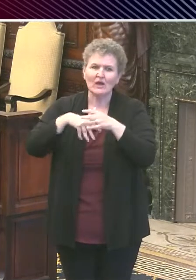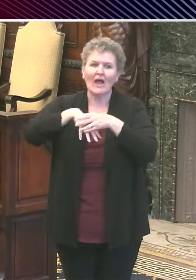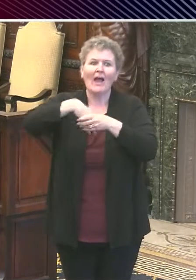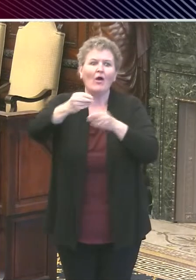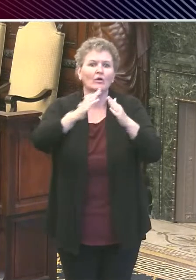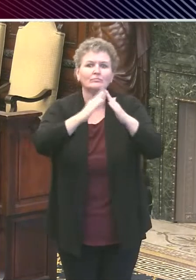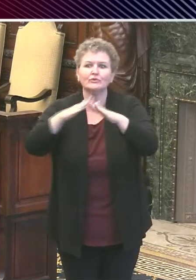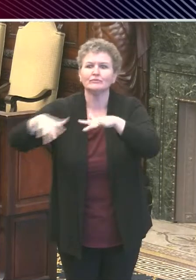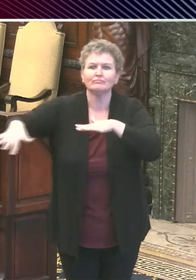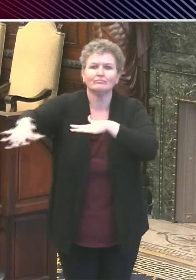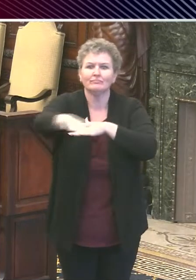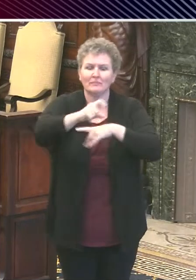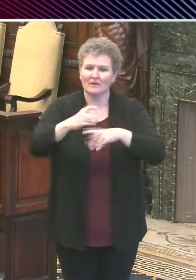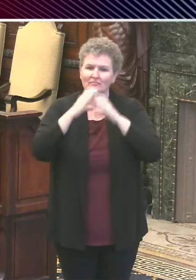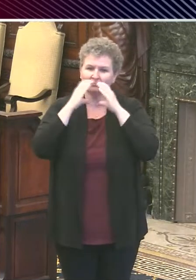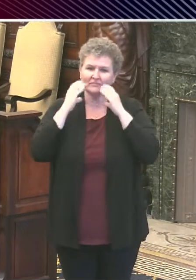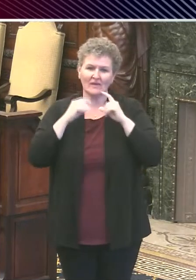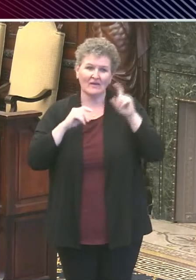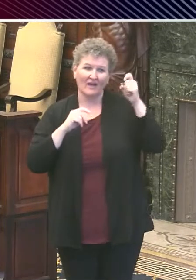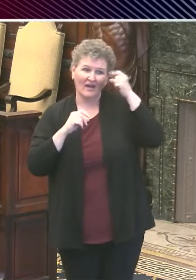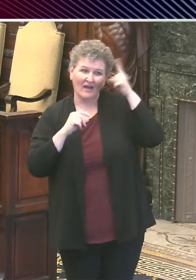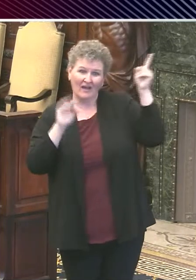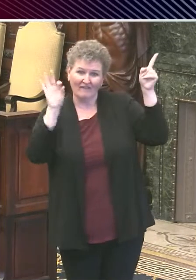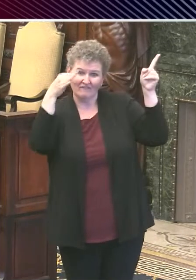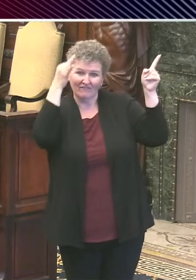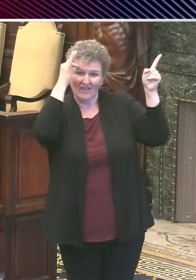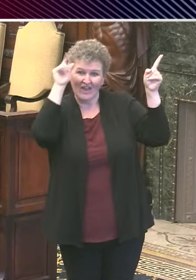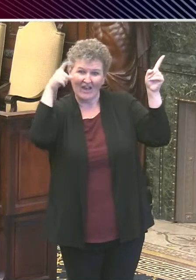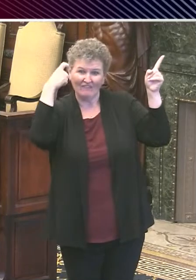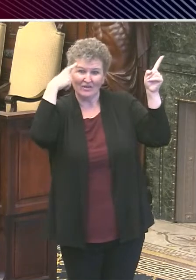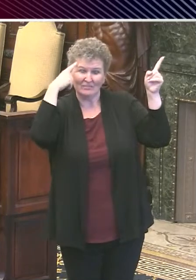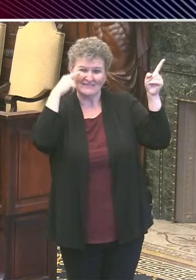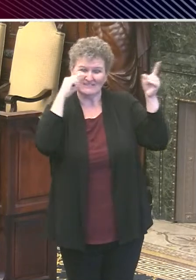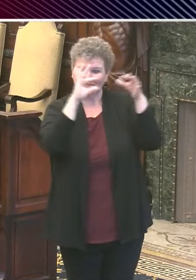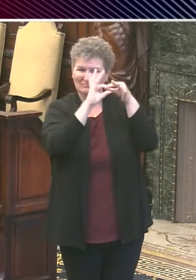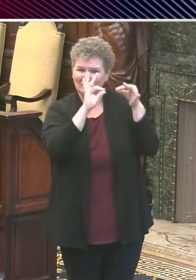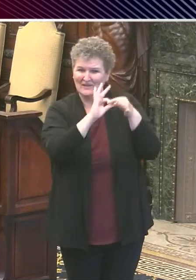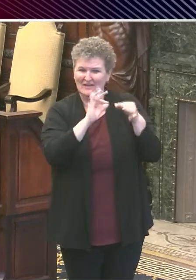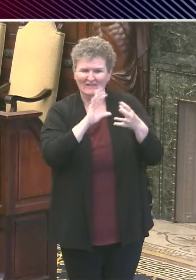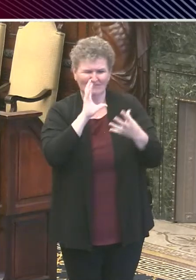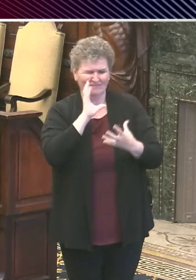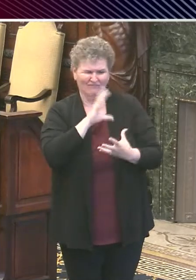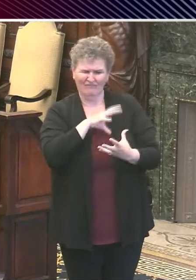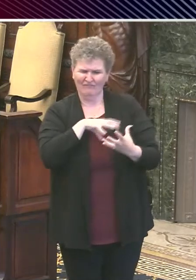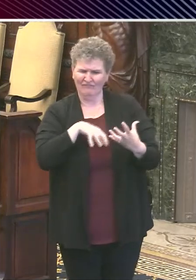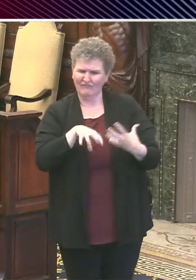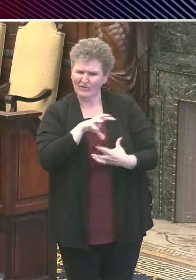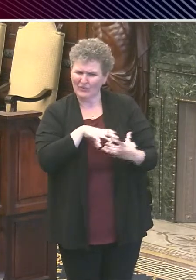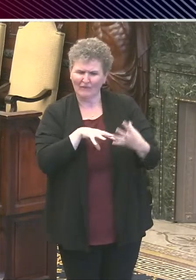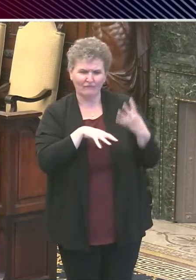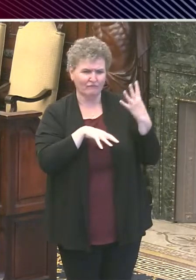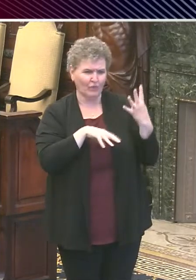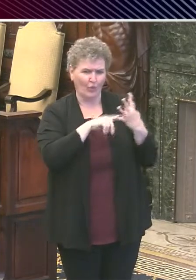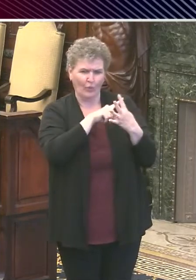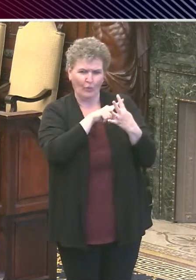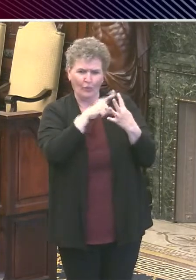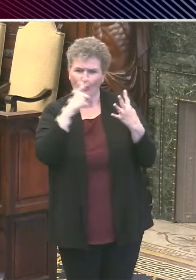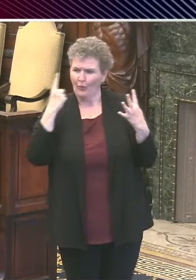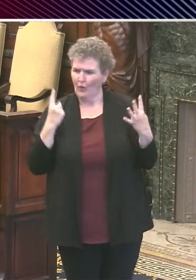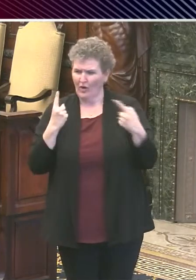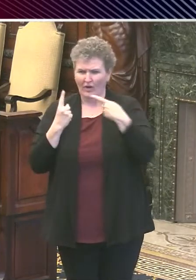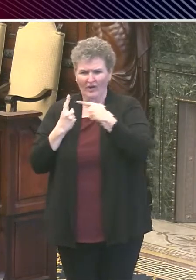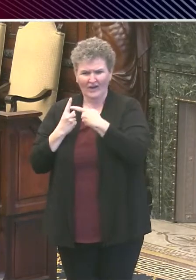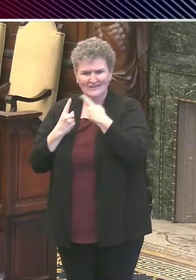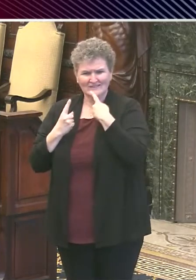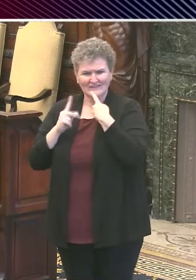mixed messaging at the federal level, we know that out of 4 Philadelphians are still on the fence or opposed to wearing masks. Let me